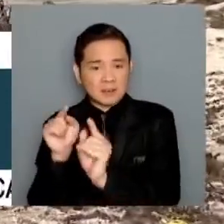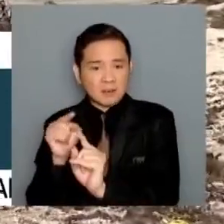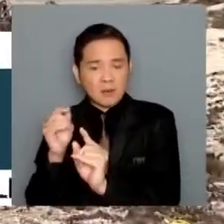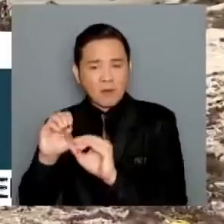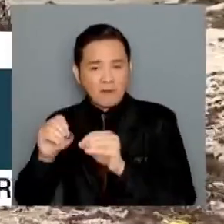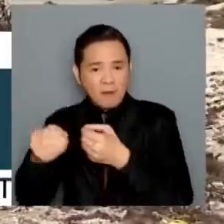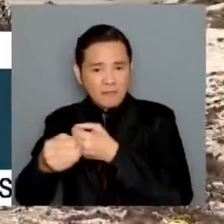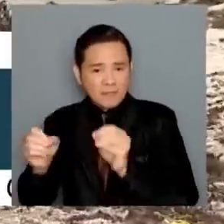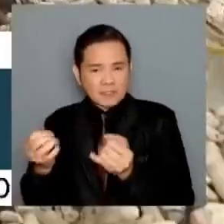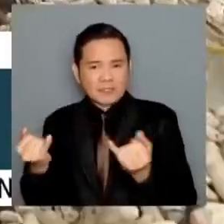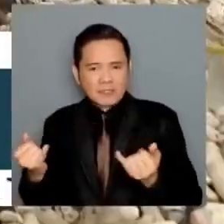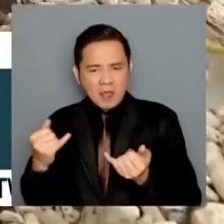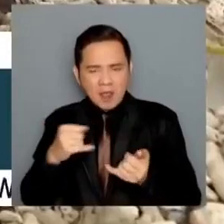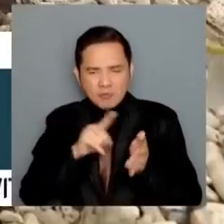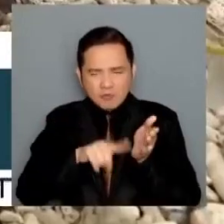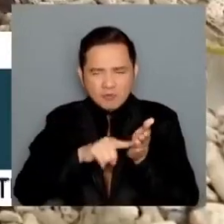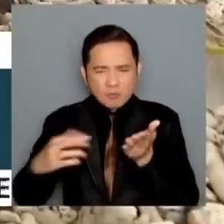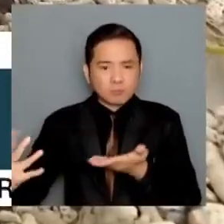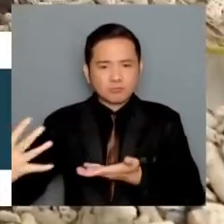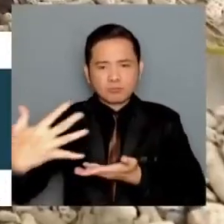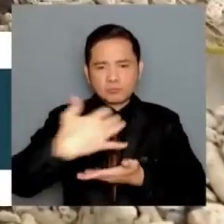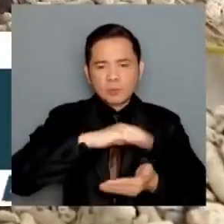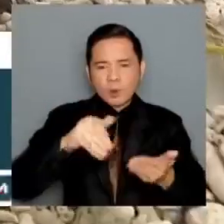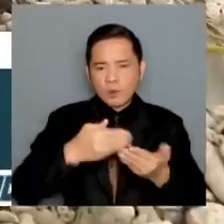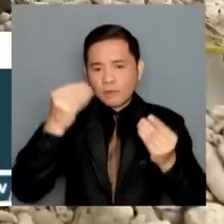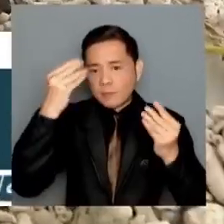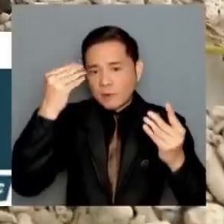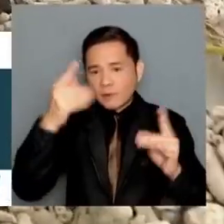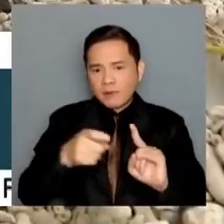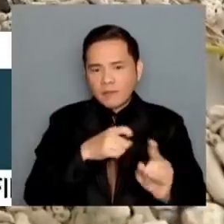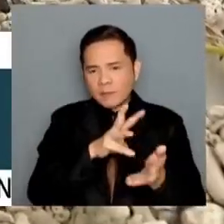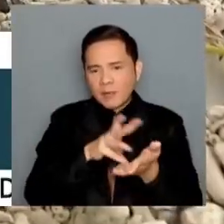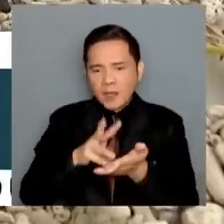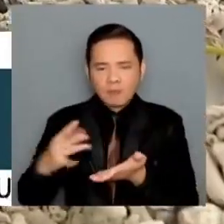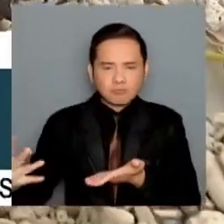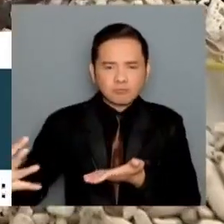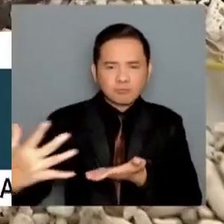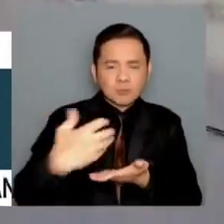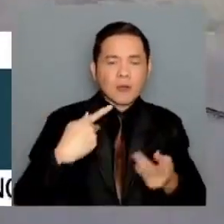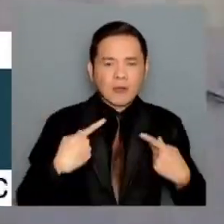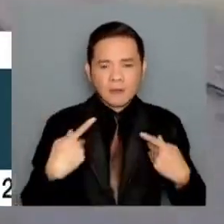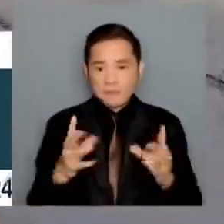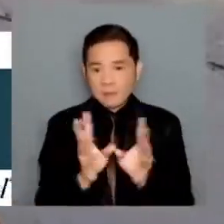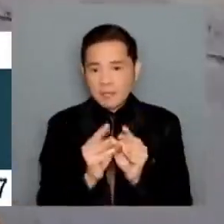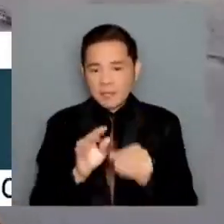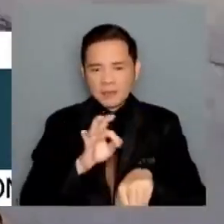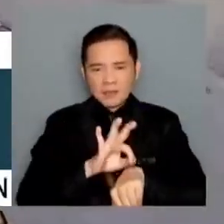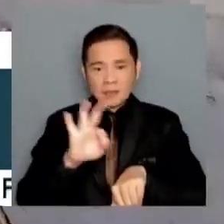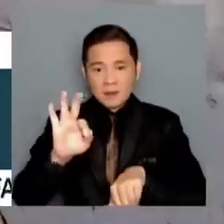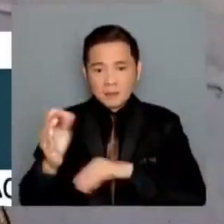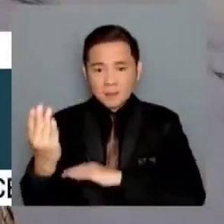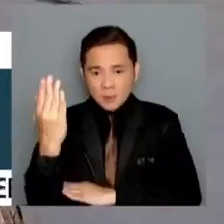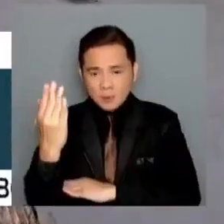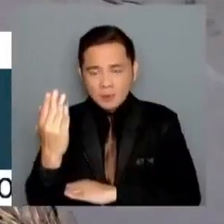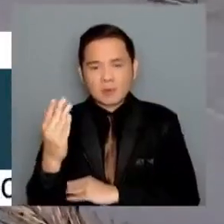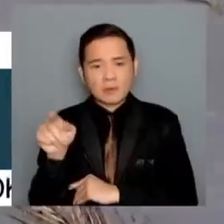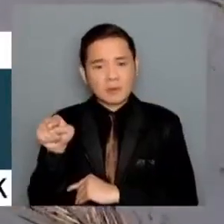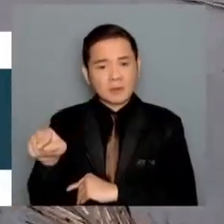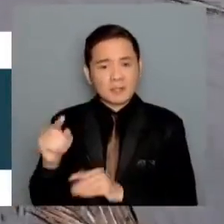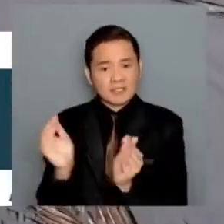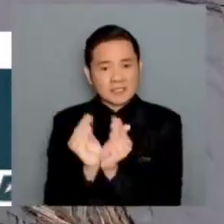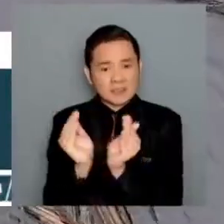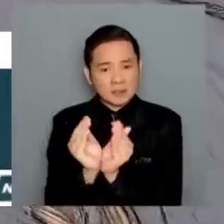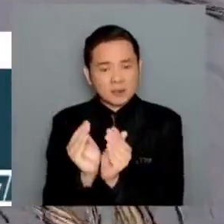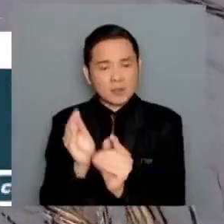the data from all the municipalities. We just had a meeting at 9 o'clock this morning, tasked the PSWD to identify